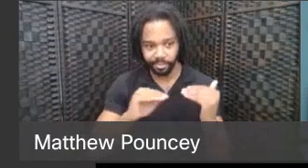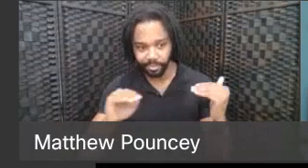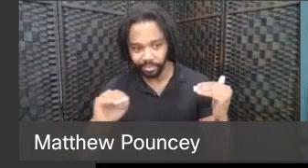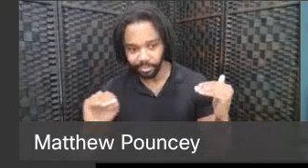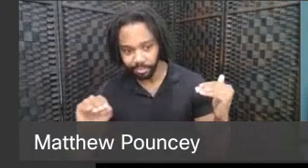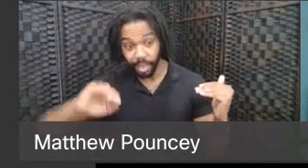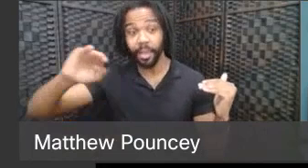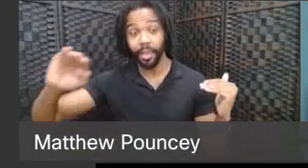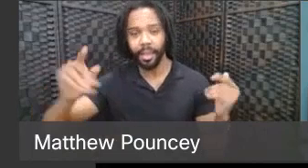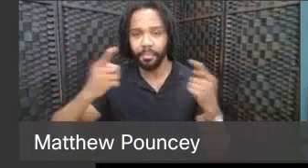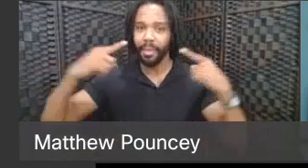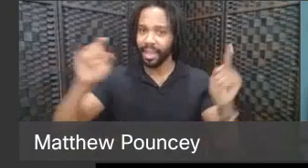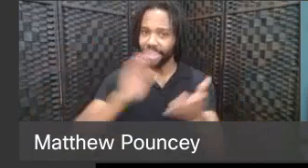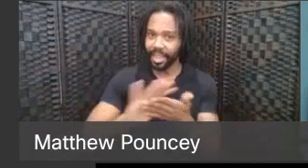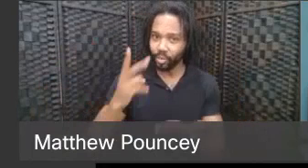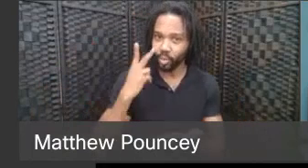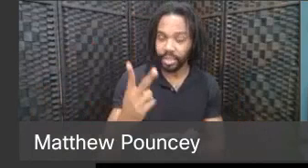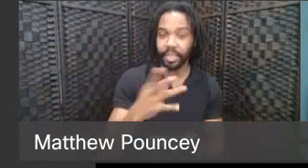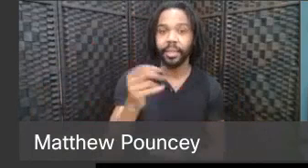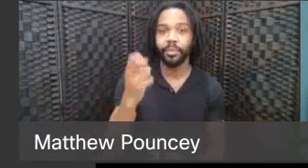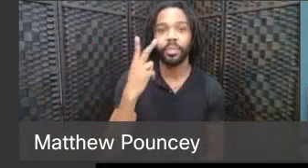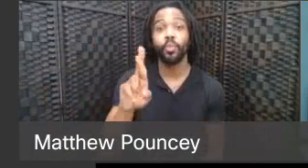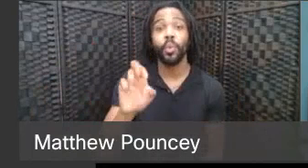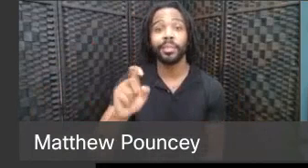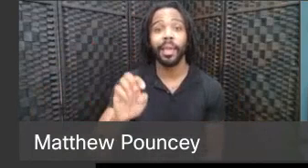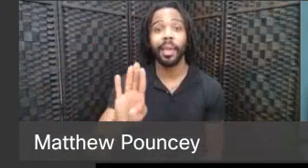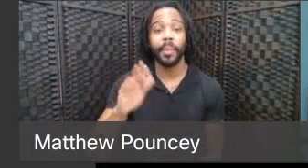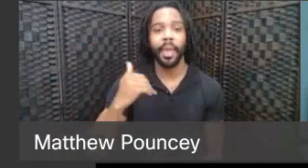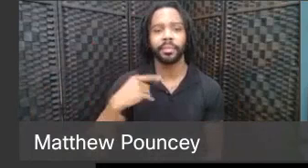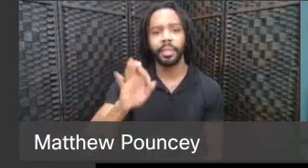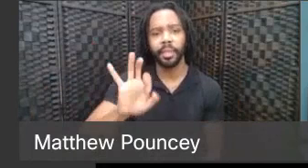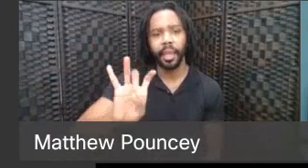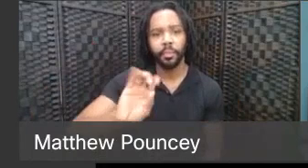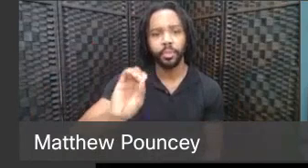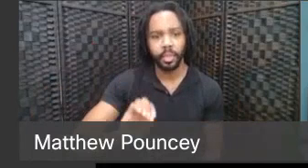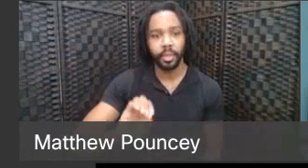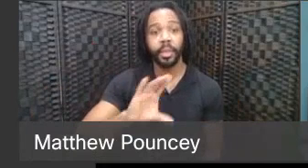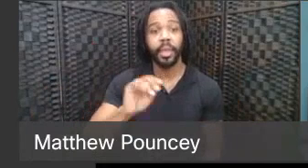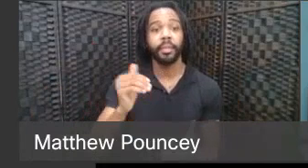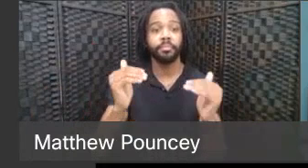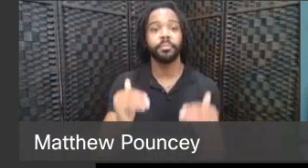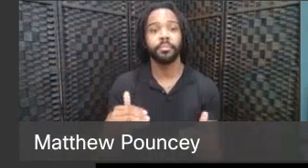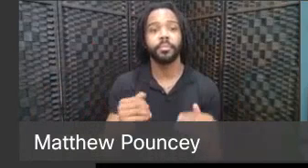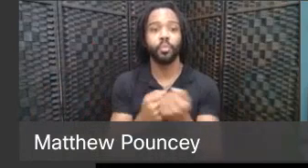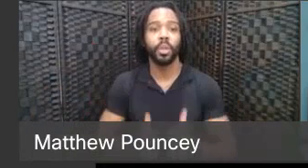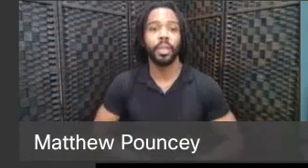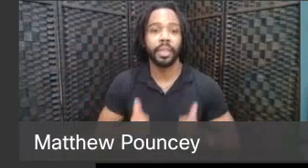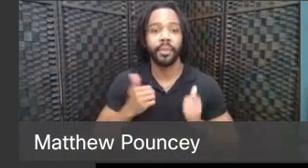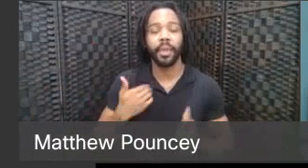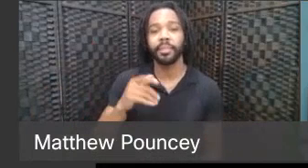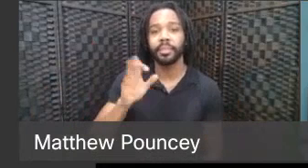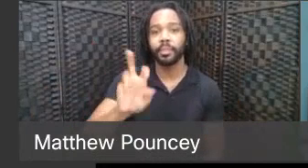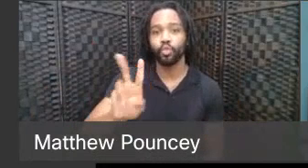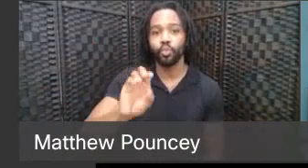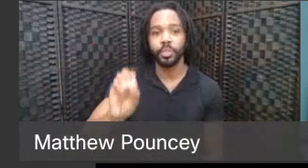see. Residential habilitation is at 98%, supported living at 92%.